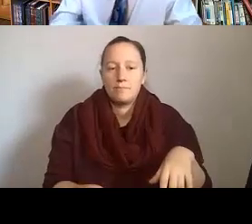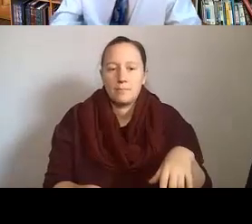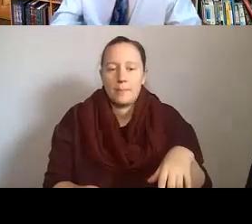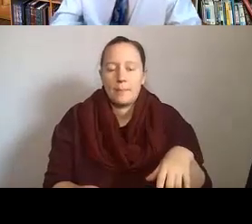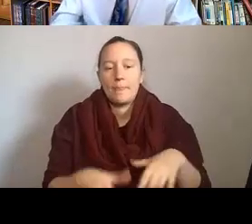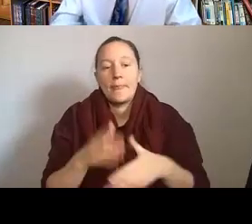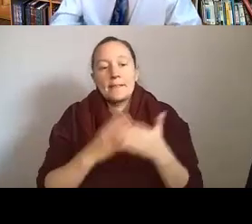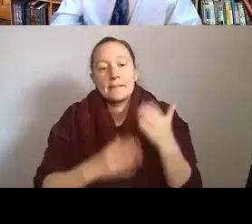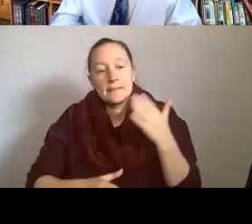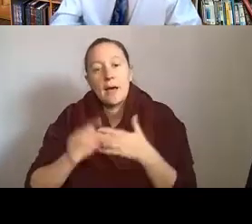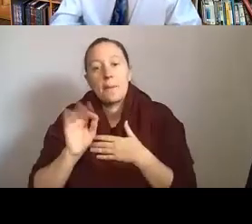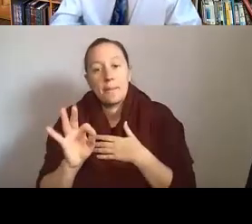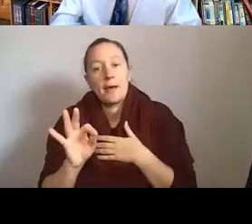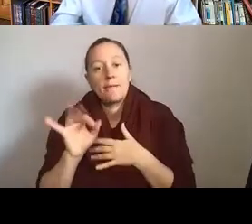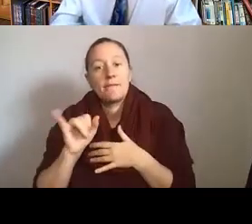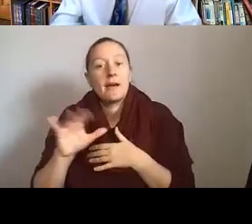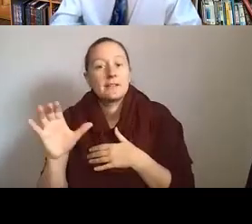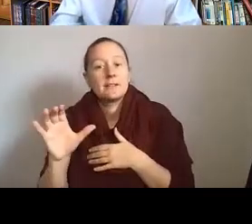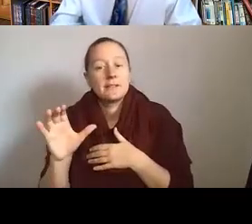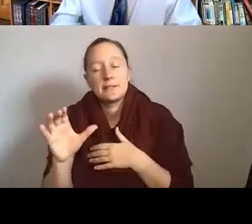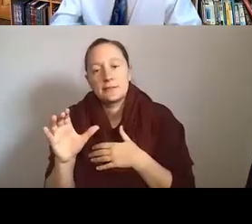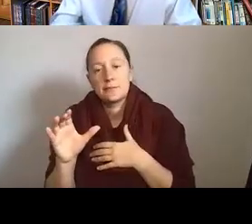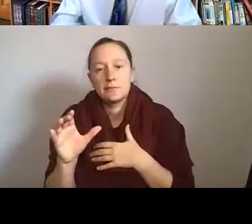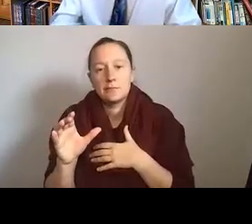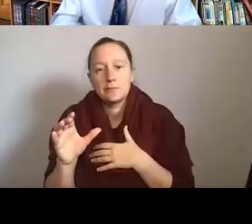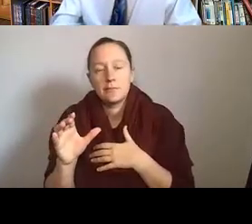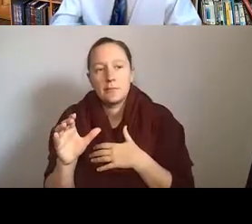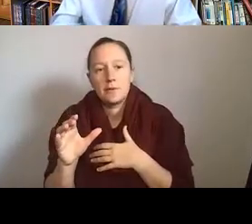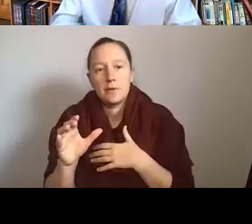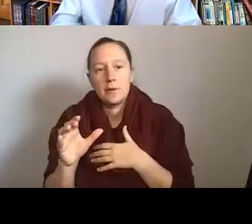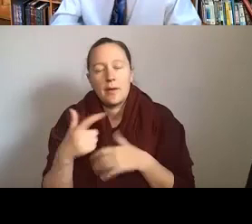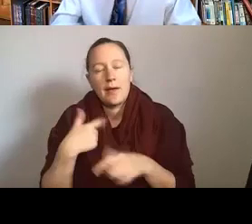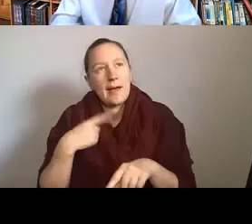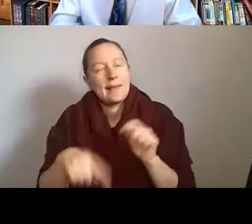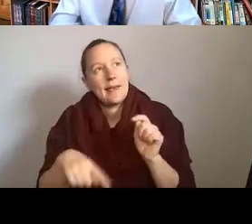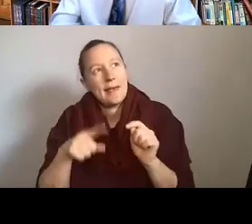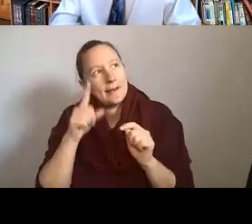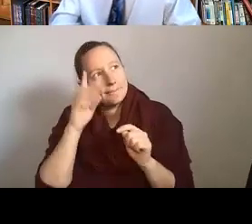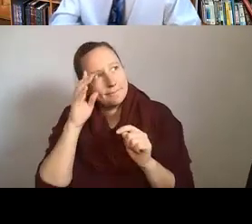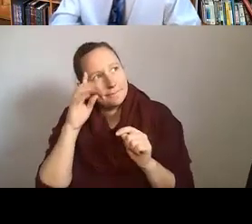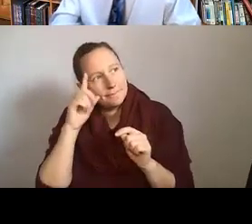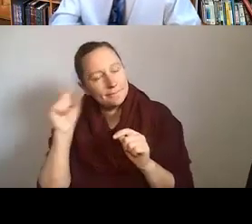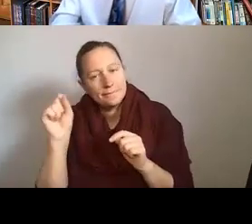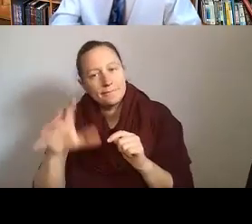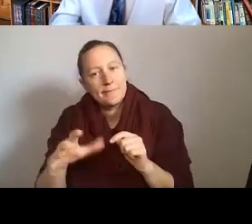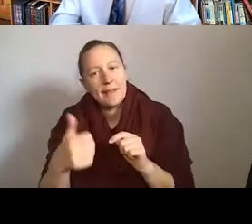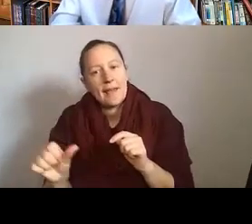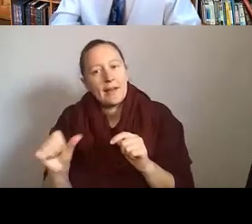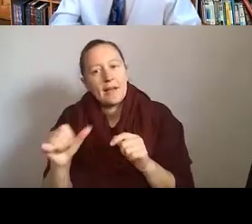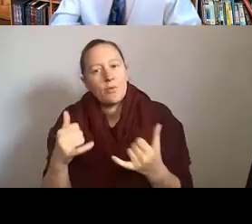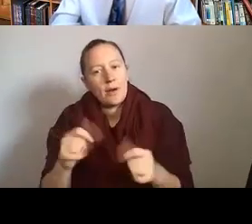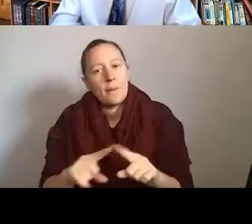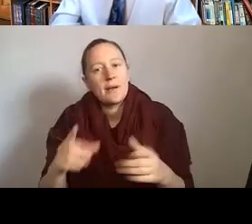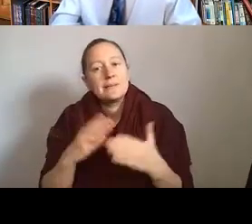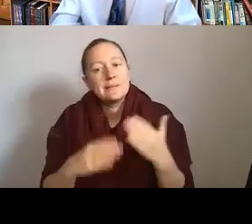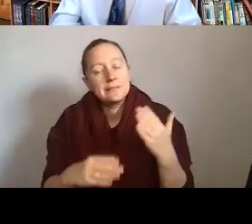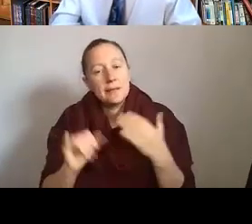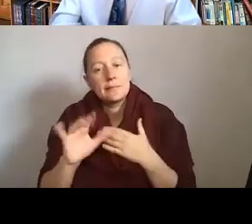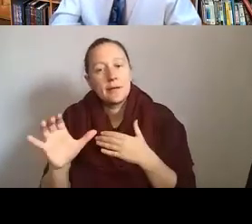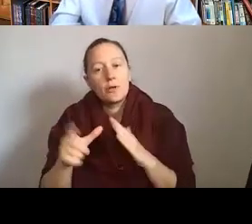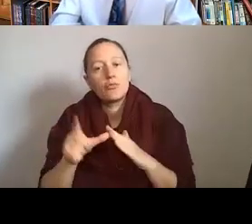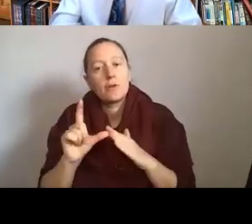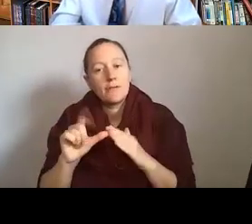of the institutes, I can't come up with specific examples right off the top of my head, but some of the ISDs review